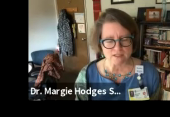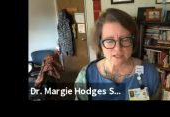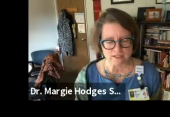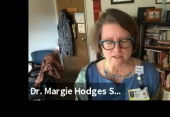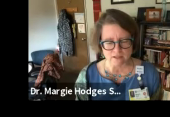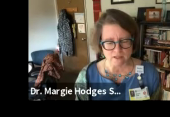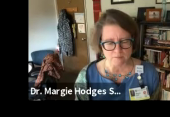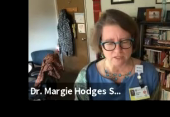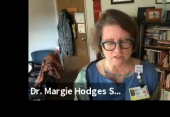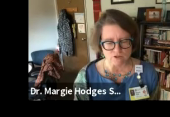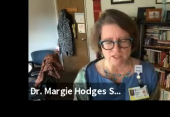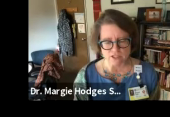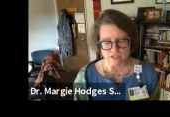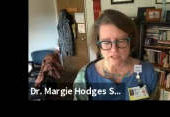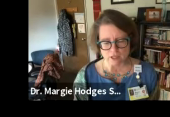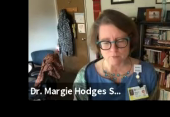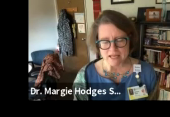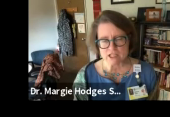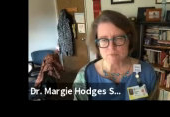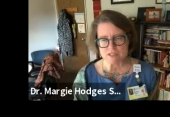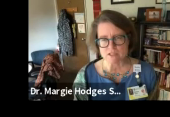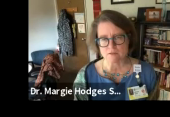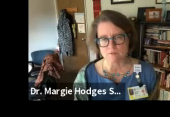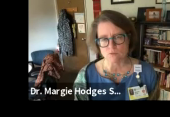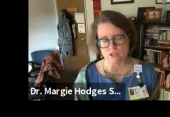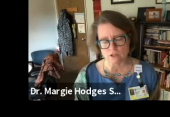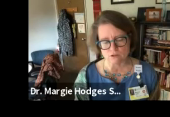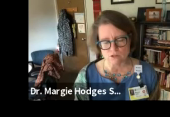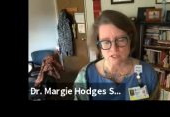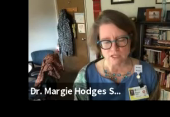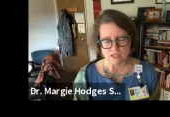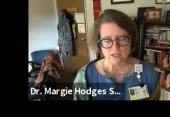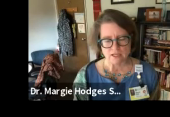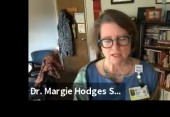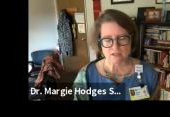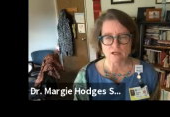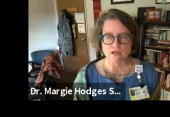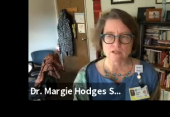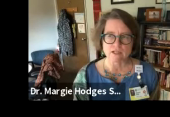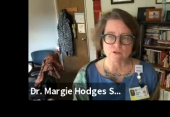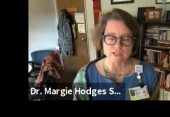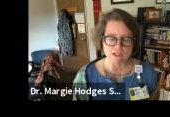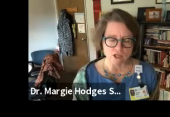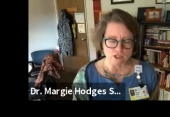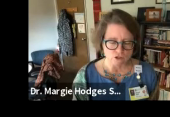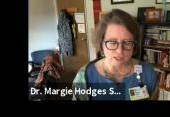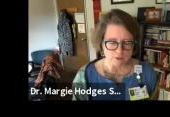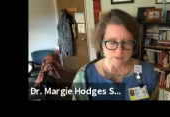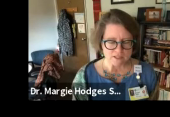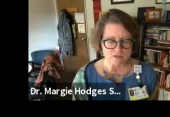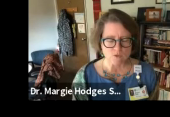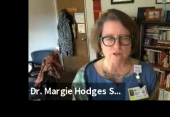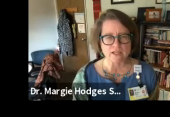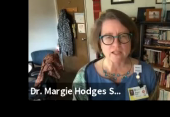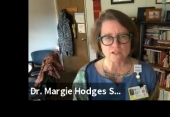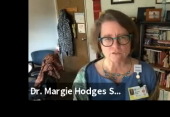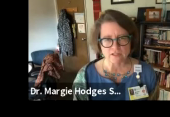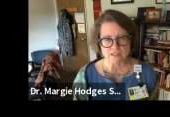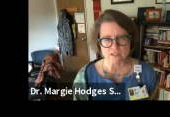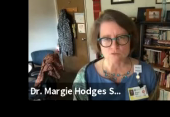centralized data integration and a management system that we used, and they created a new database as well.